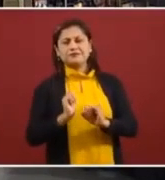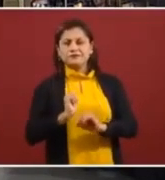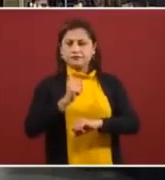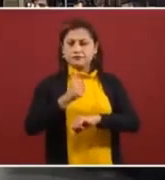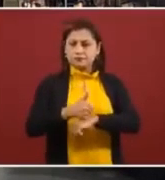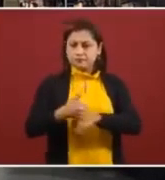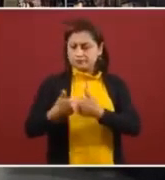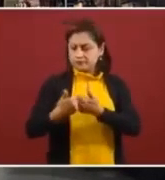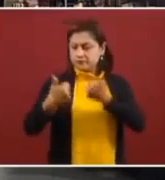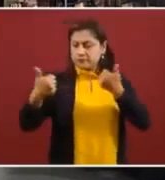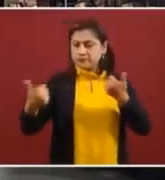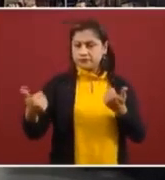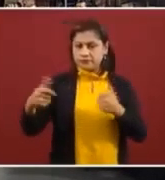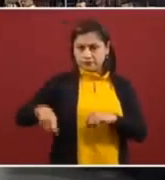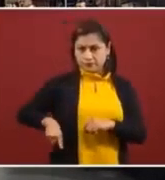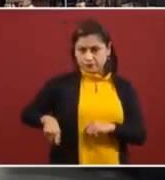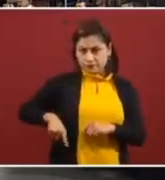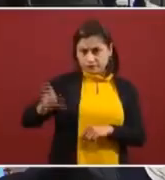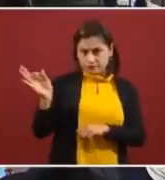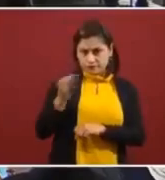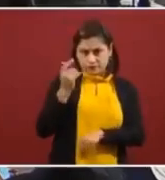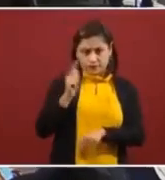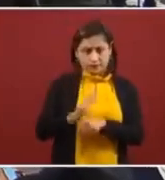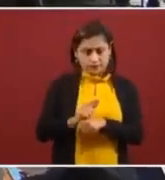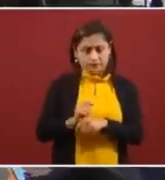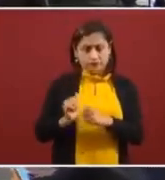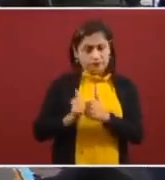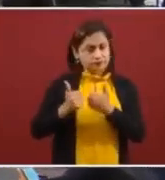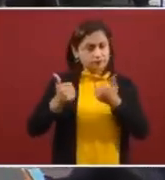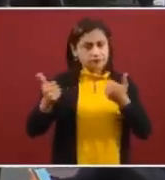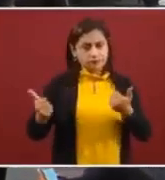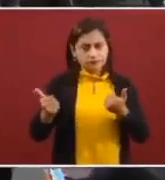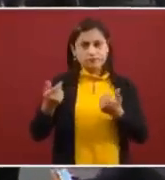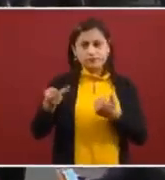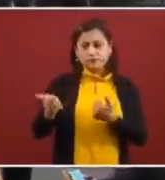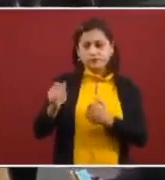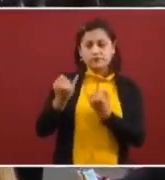that's centralized in the federal